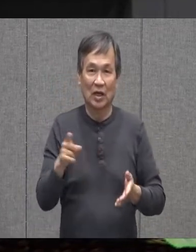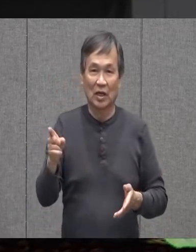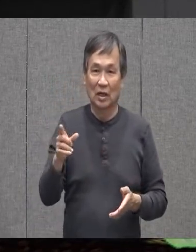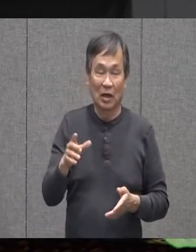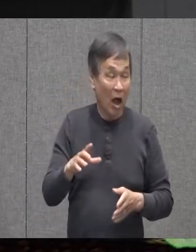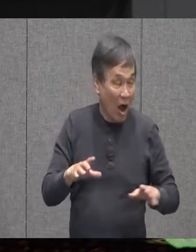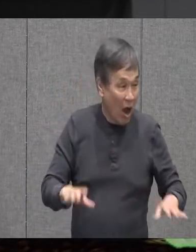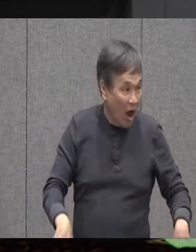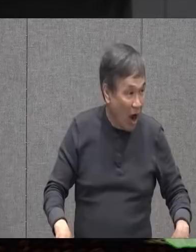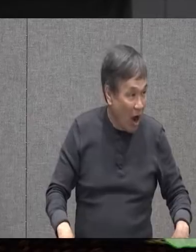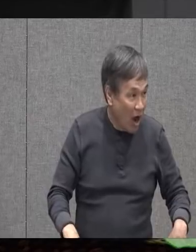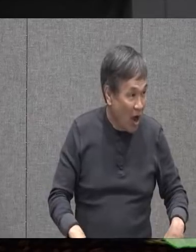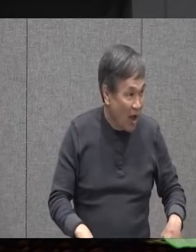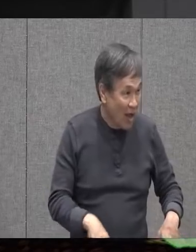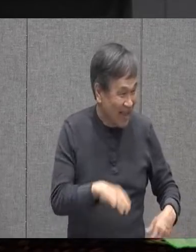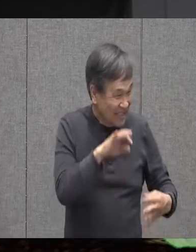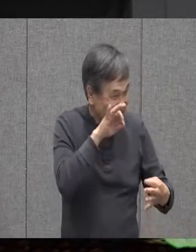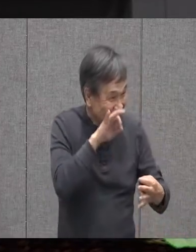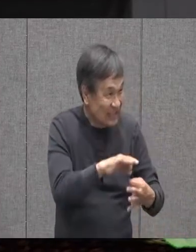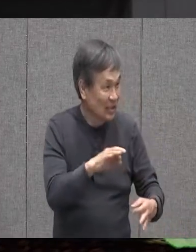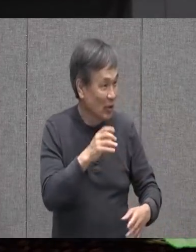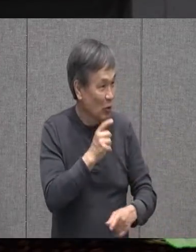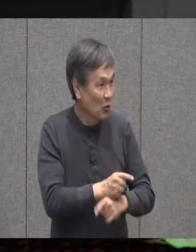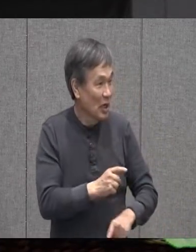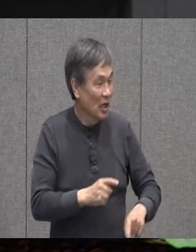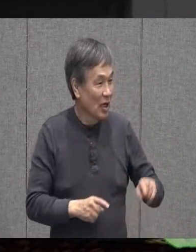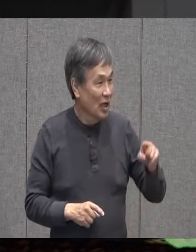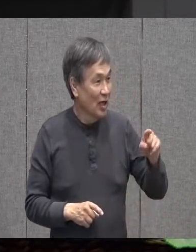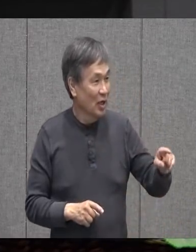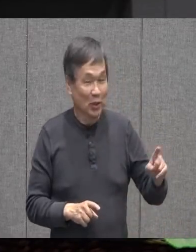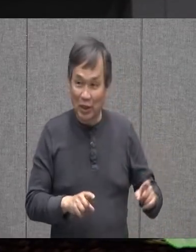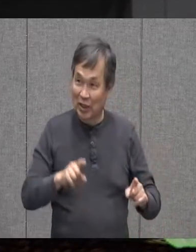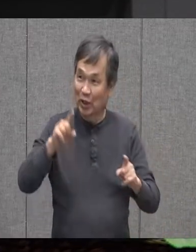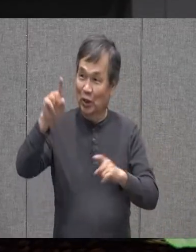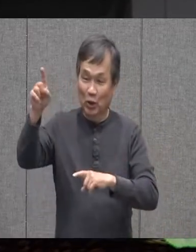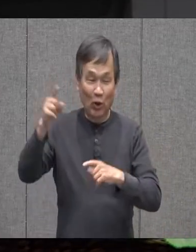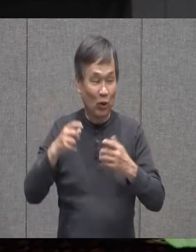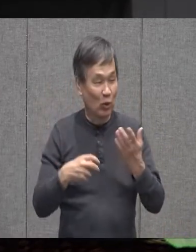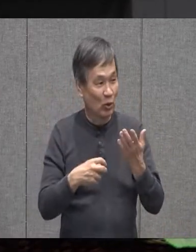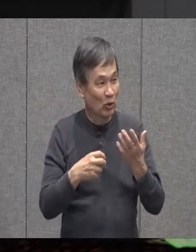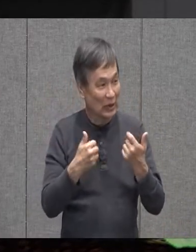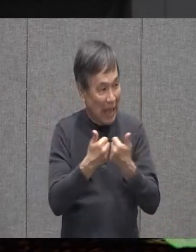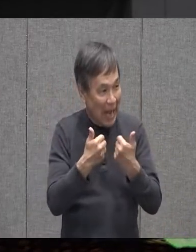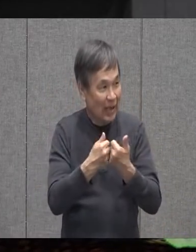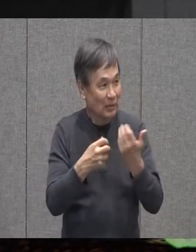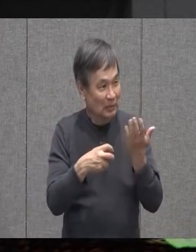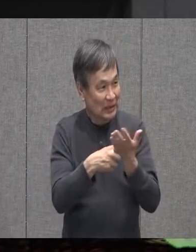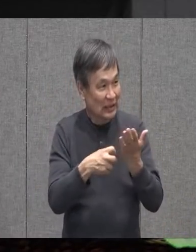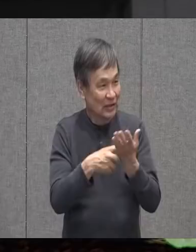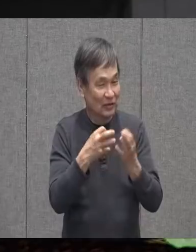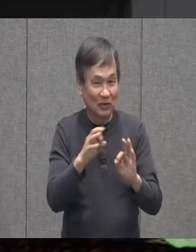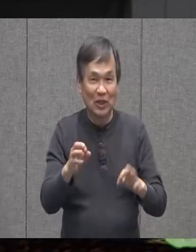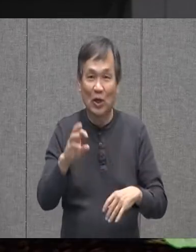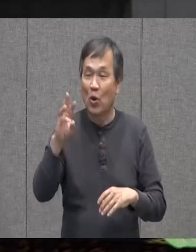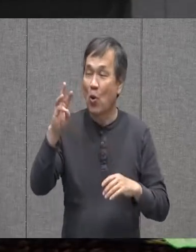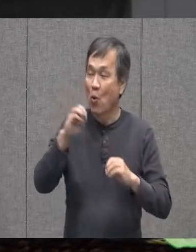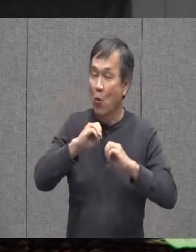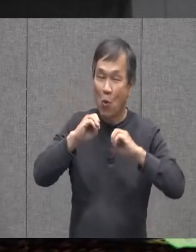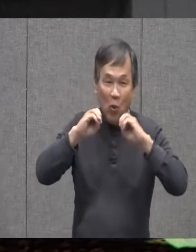Incredible! That's exactly right. You're headed to the All-Star game. Wow.